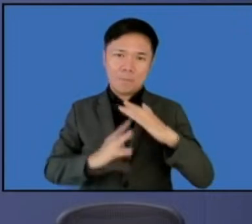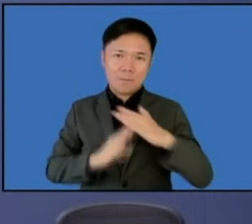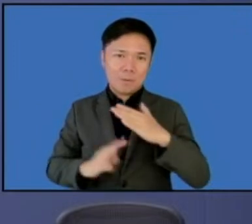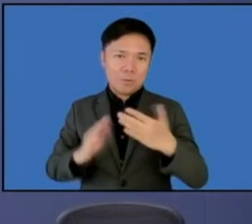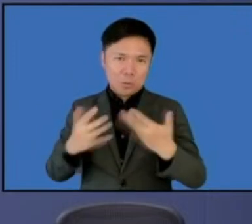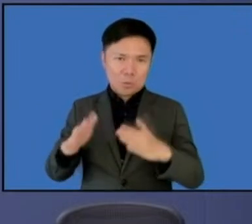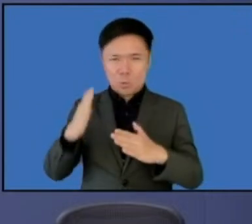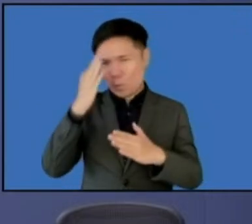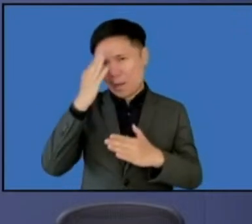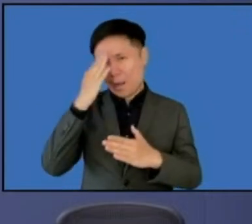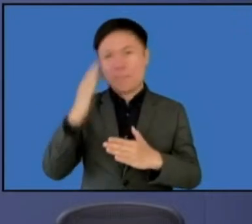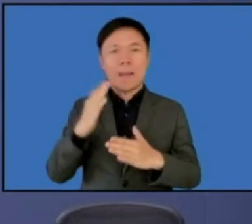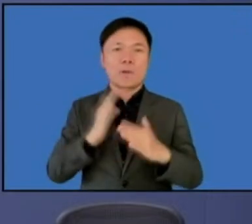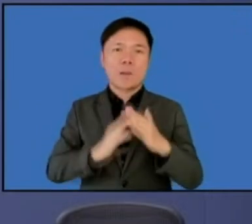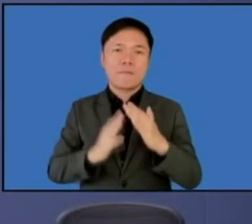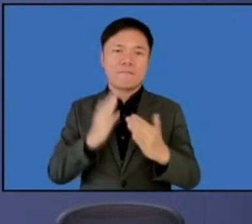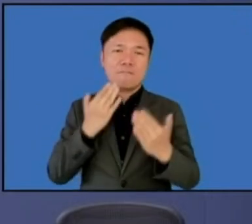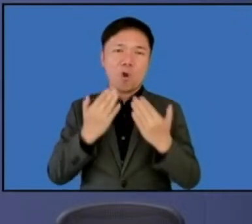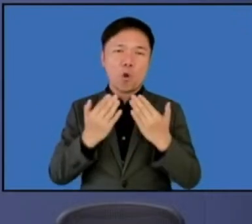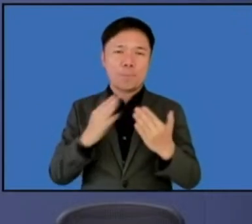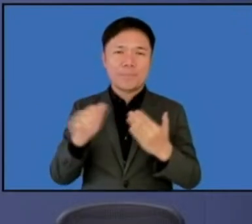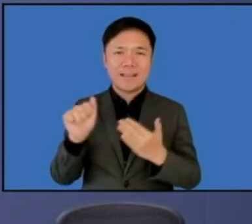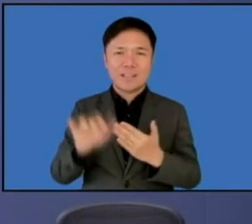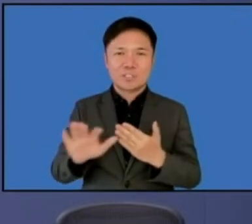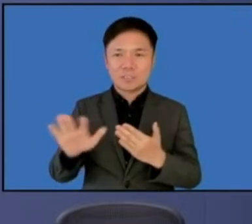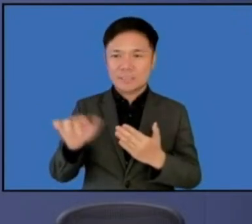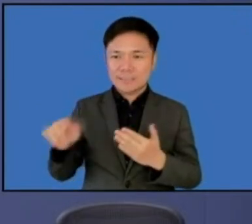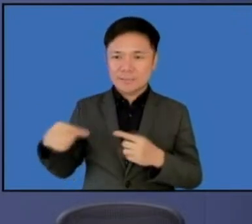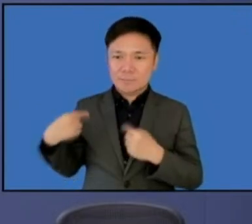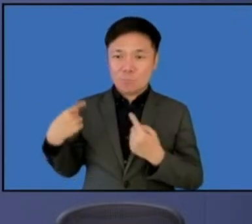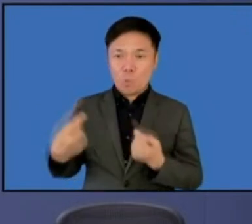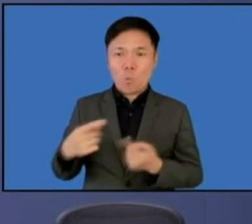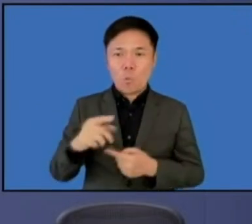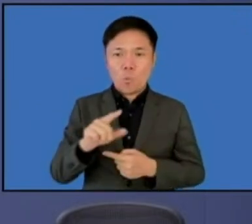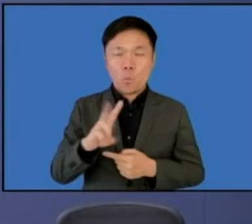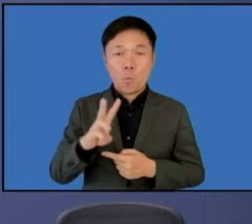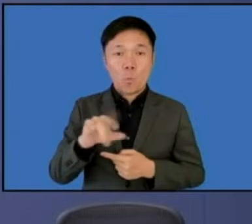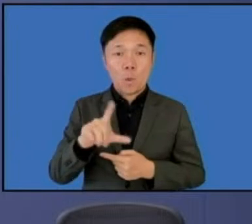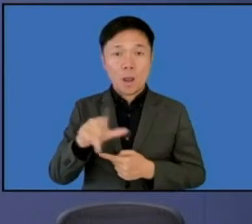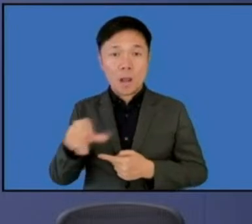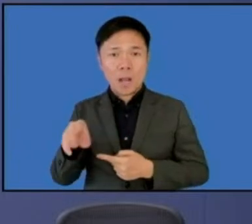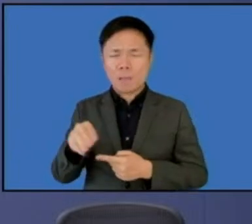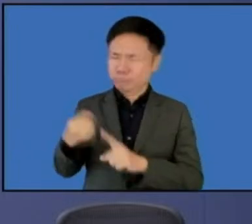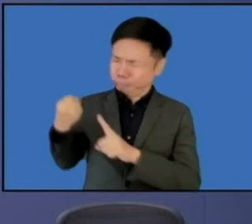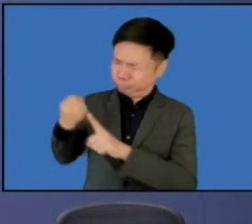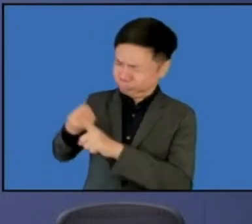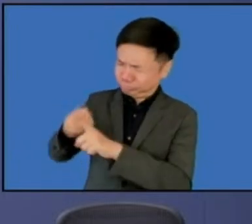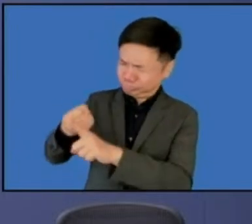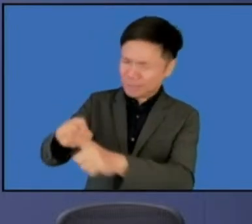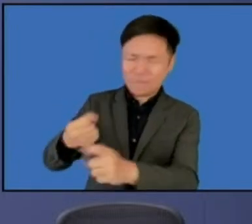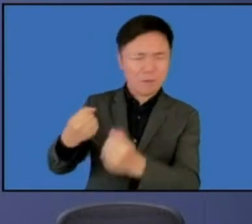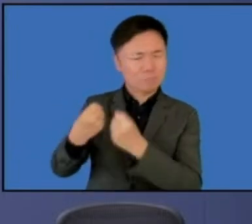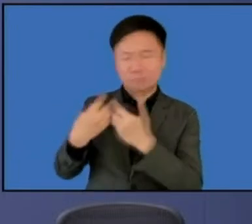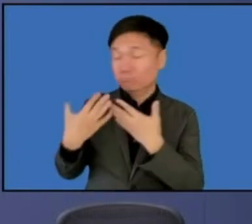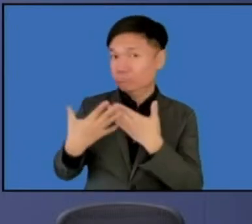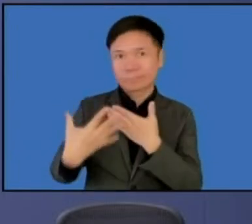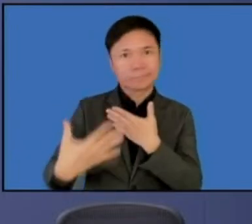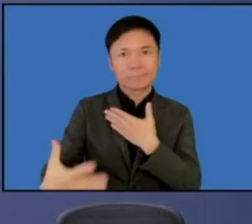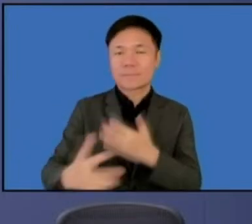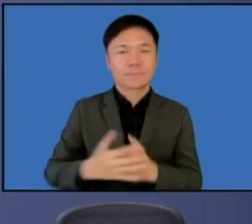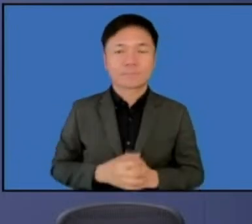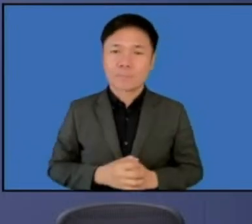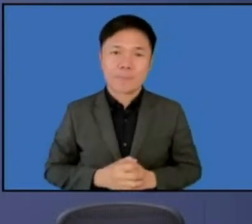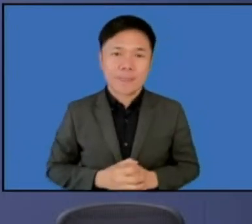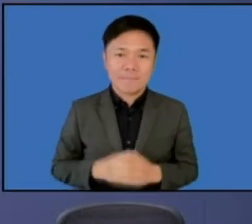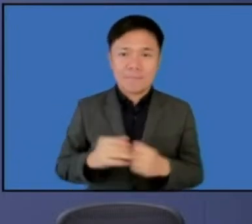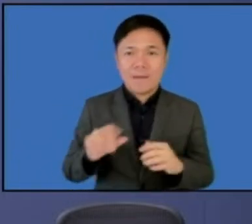no introduction. Someone who's been advocating for rights of migrants for a very long time indeed. I will ask 2